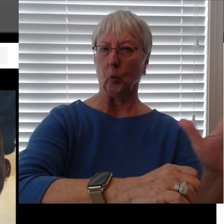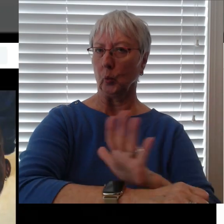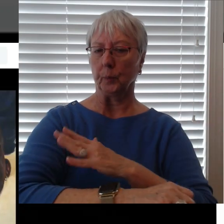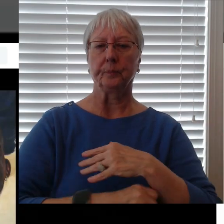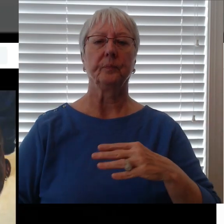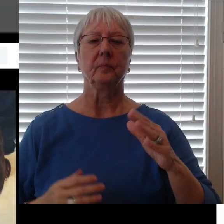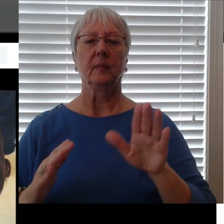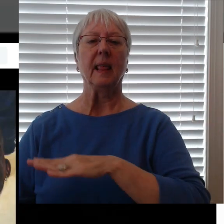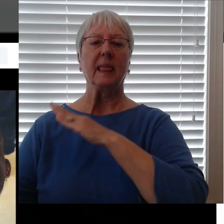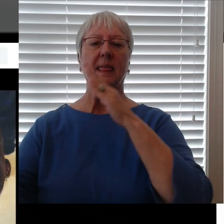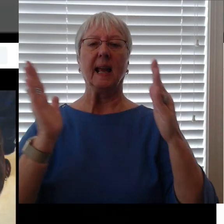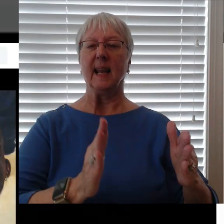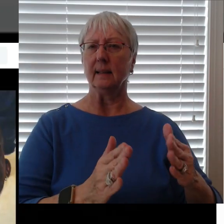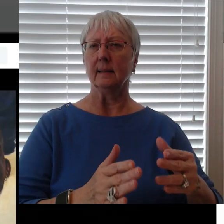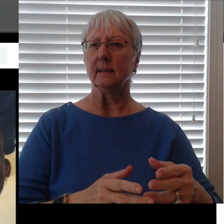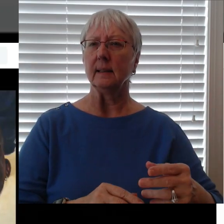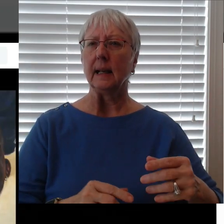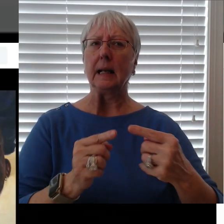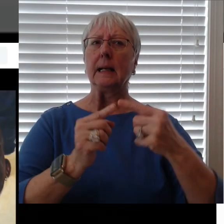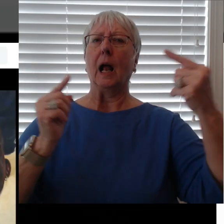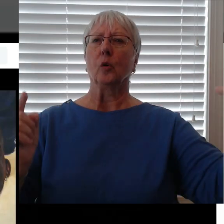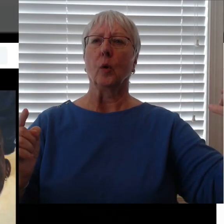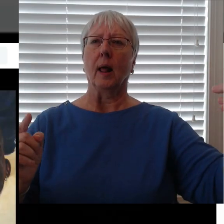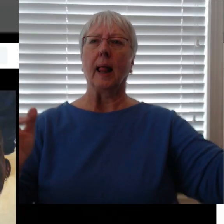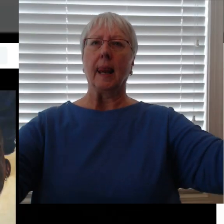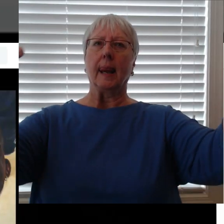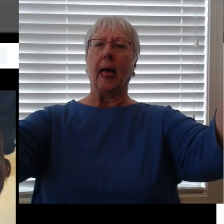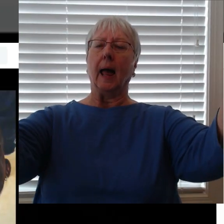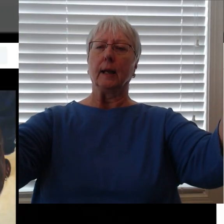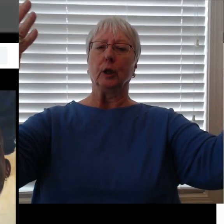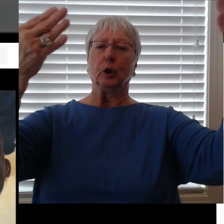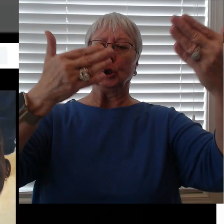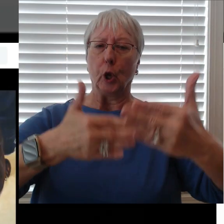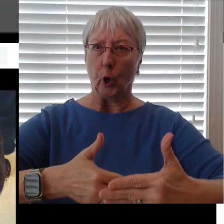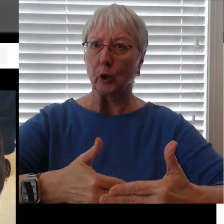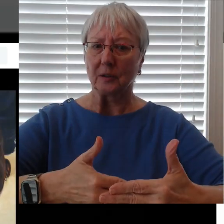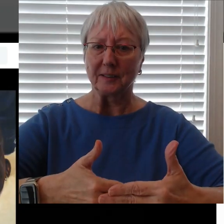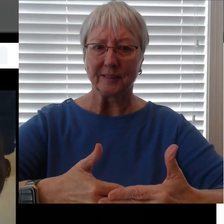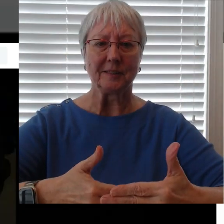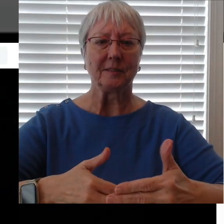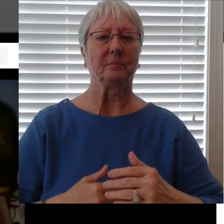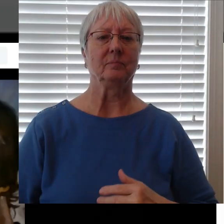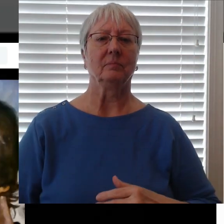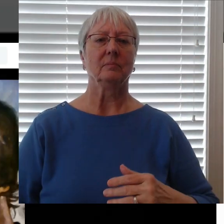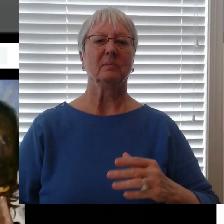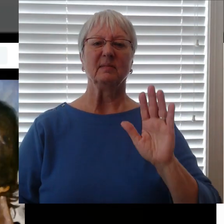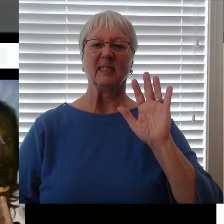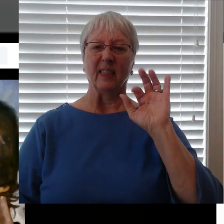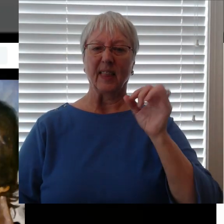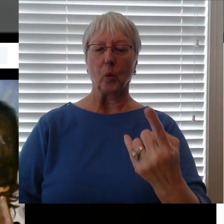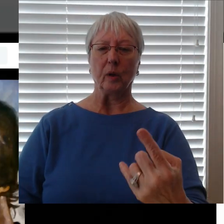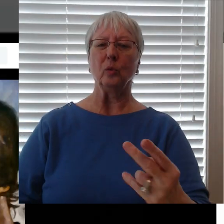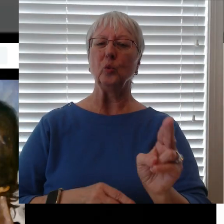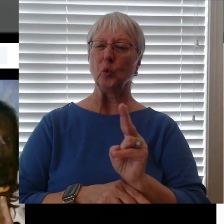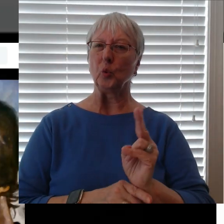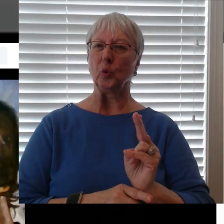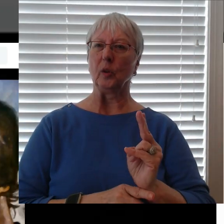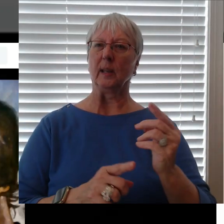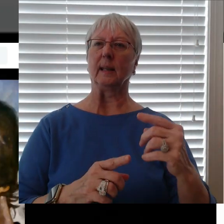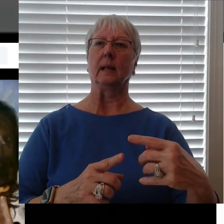high contrast of light to dark, exploring a focused blast of color. This one uses a dramatic contrast